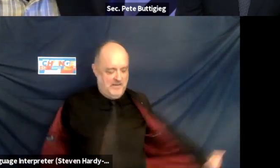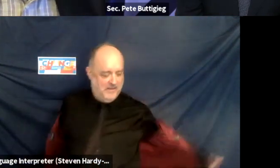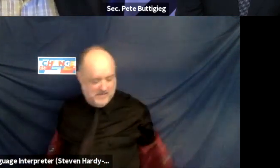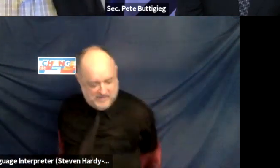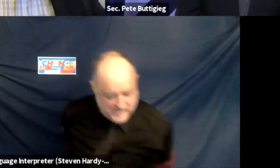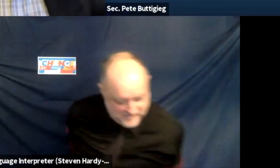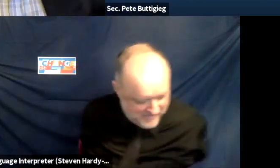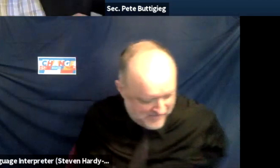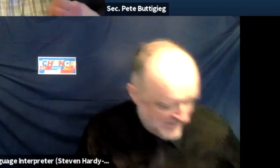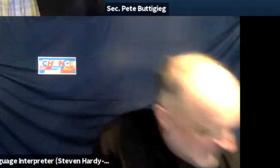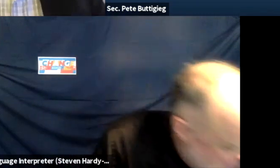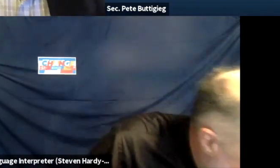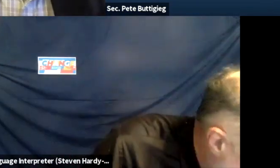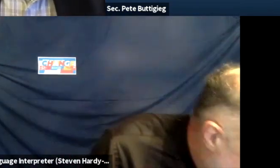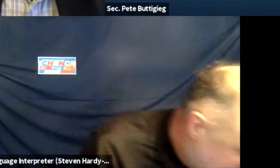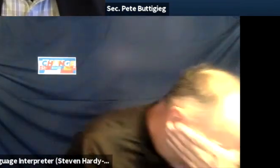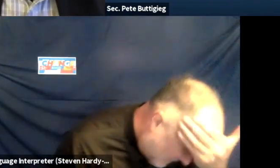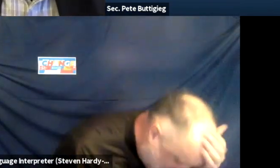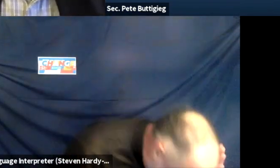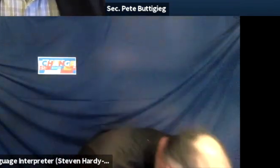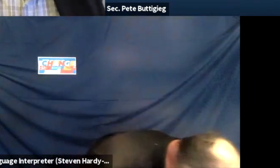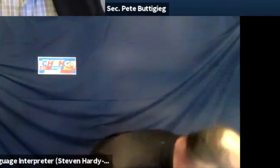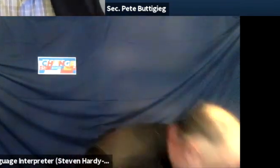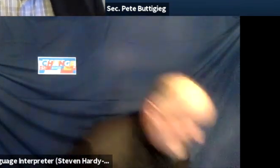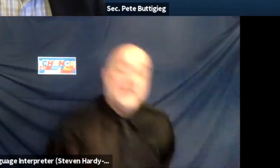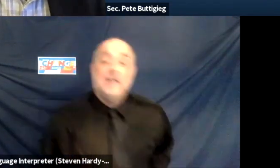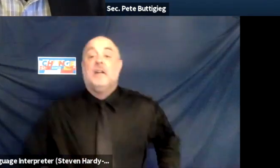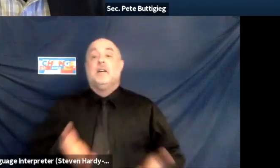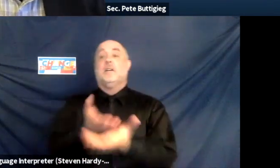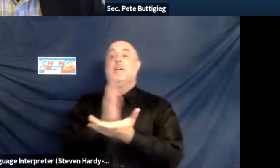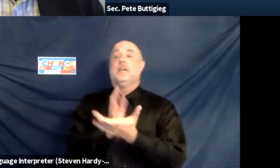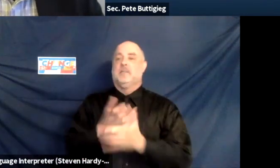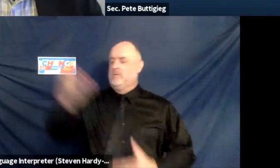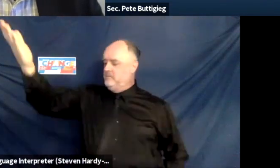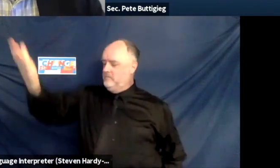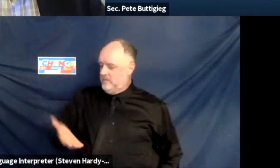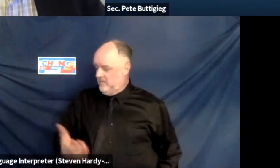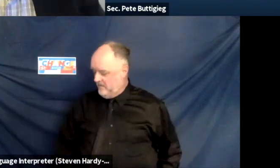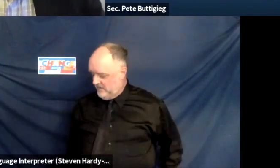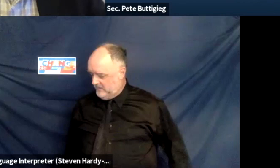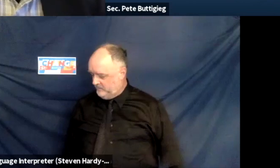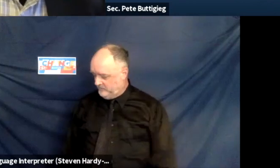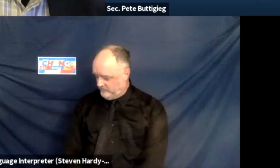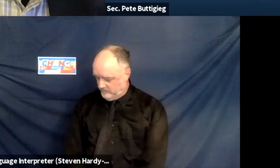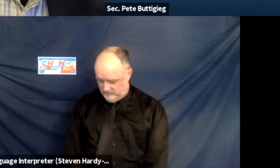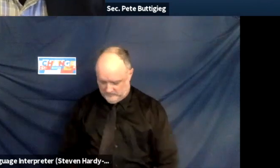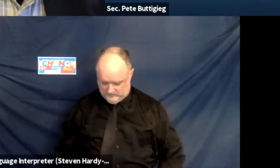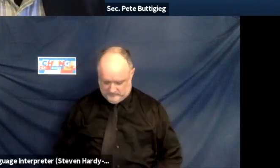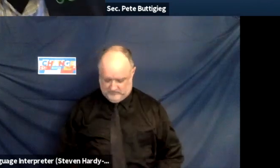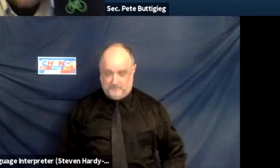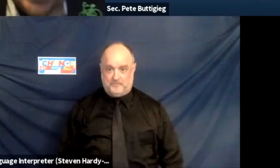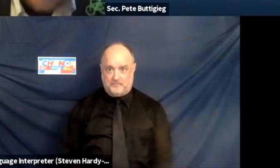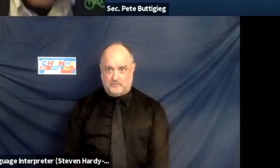All right. So next up, thank you.